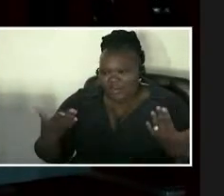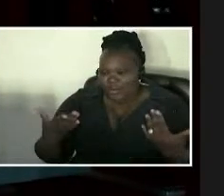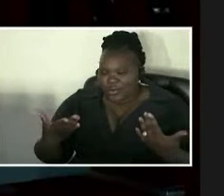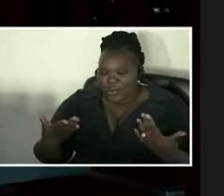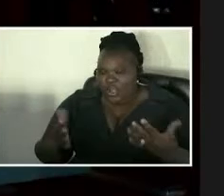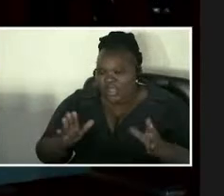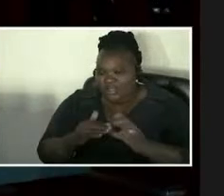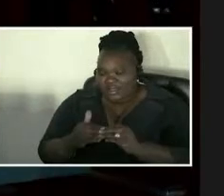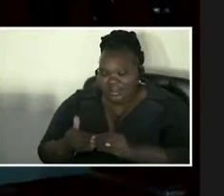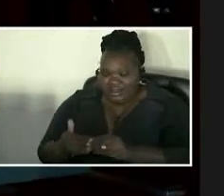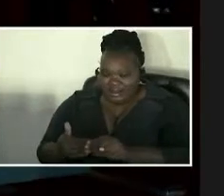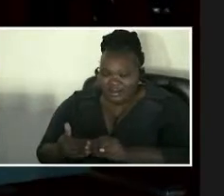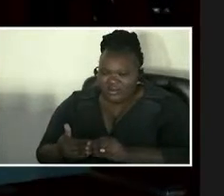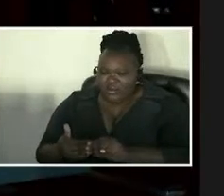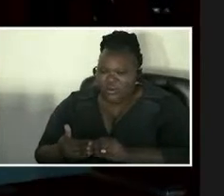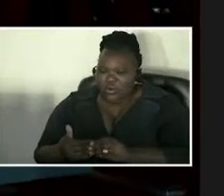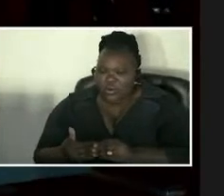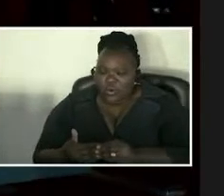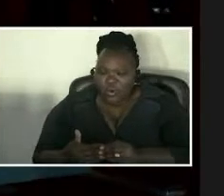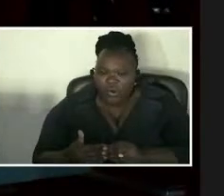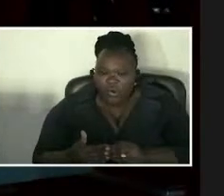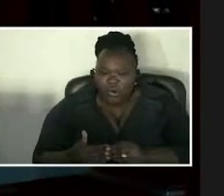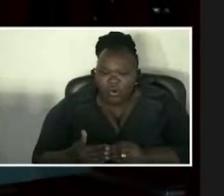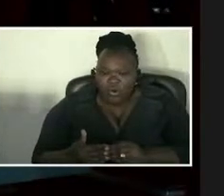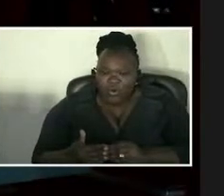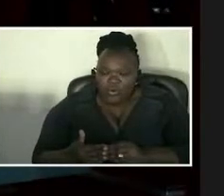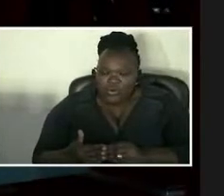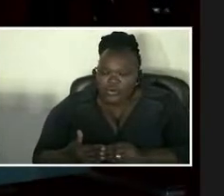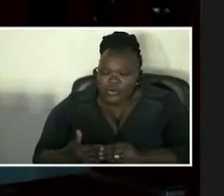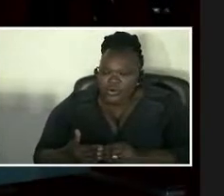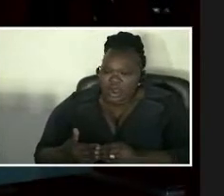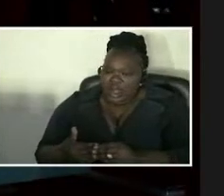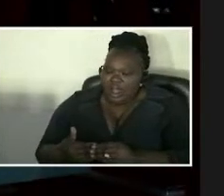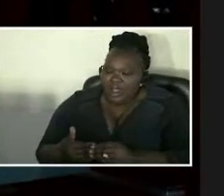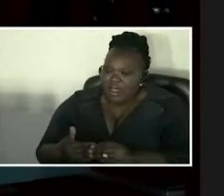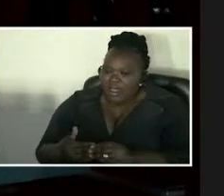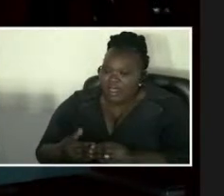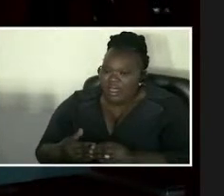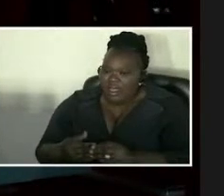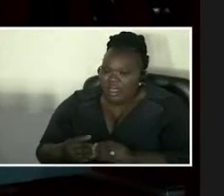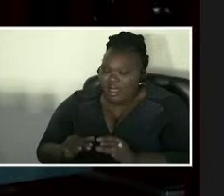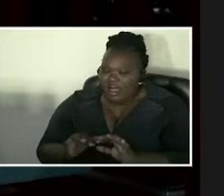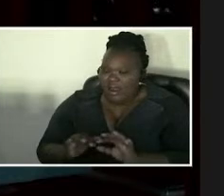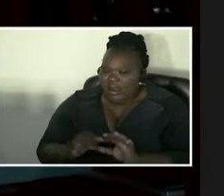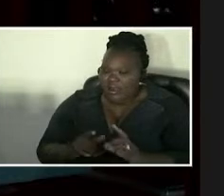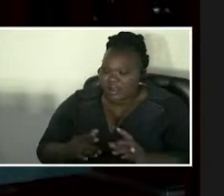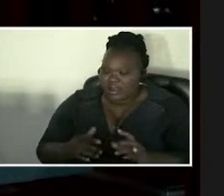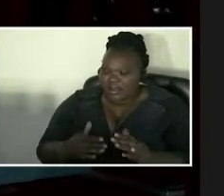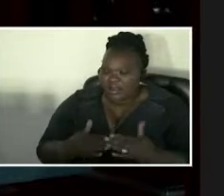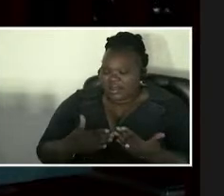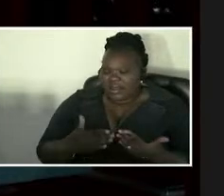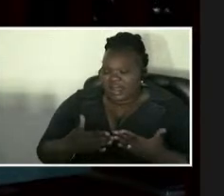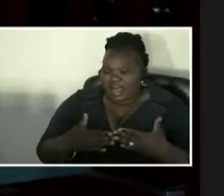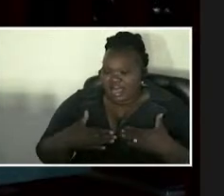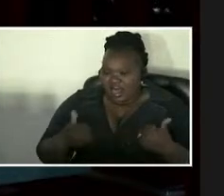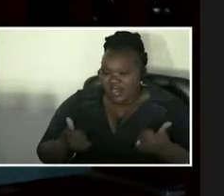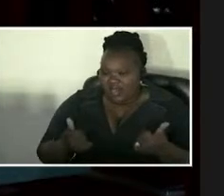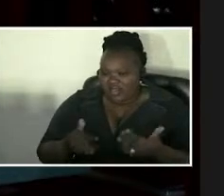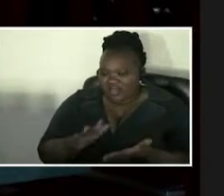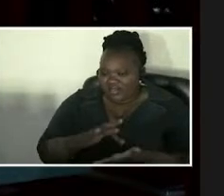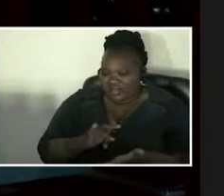has led to the unresponsive and un cumbersome bureaucracy in the health sector lack of